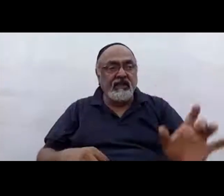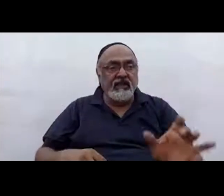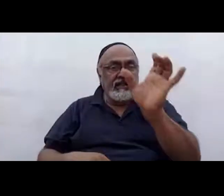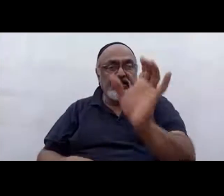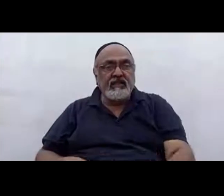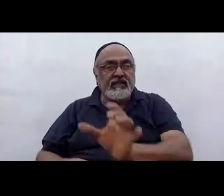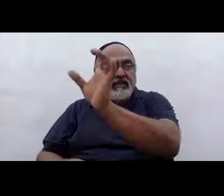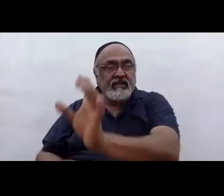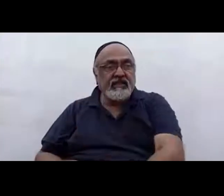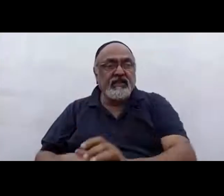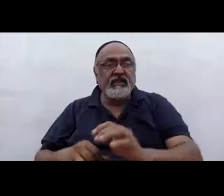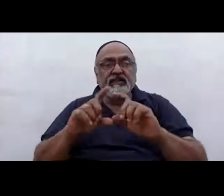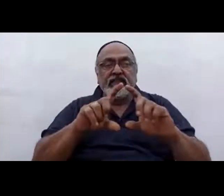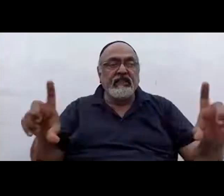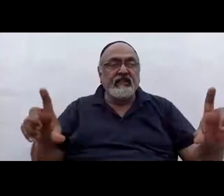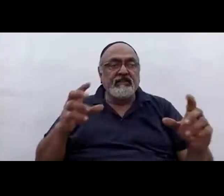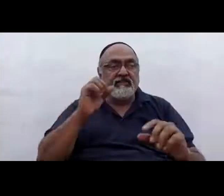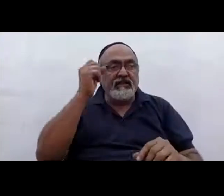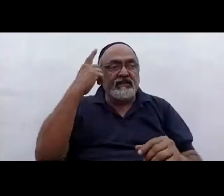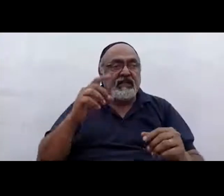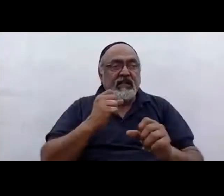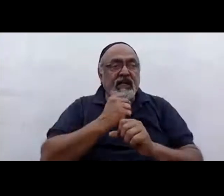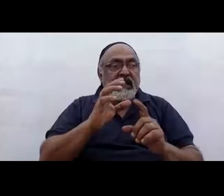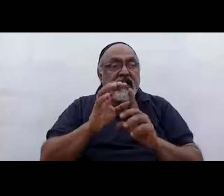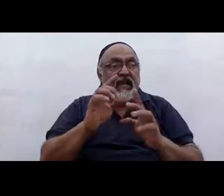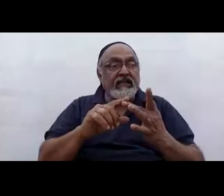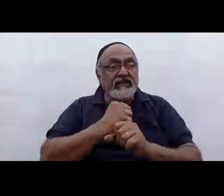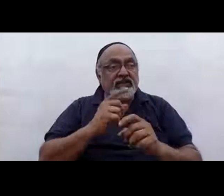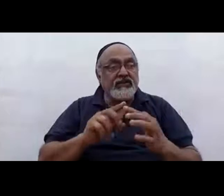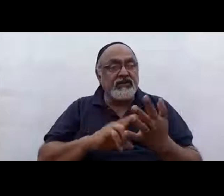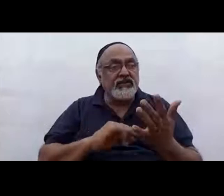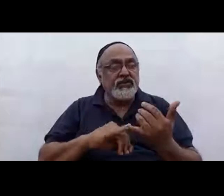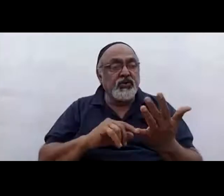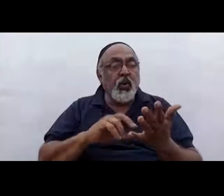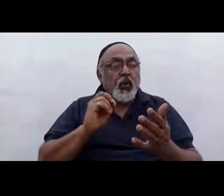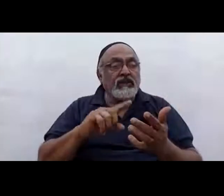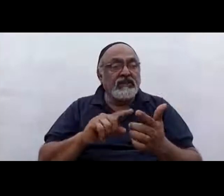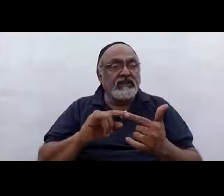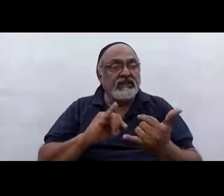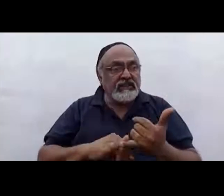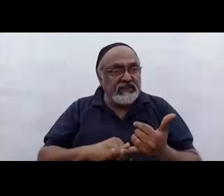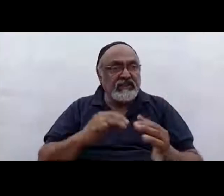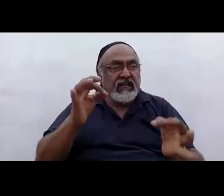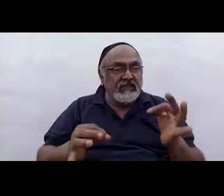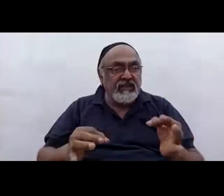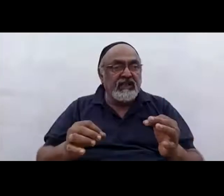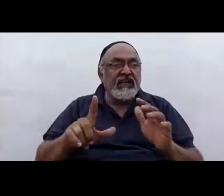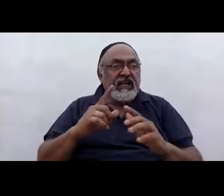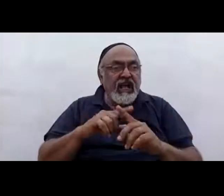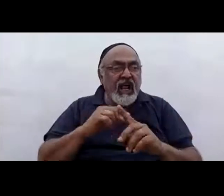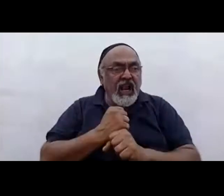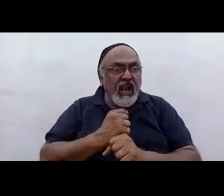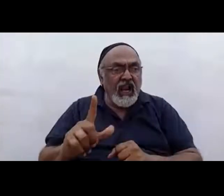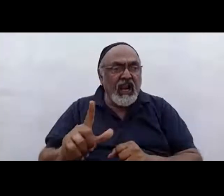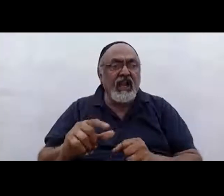judgments, everything, so on and so forth. Here, SEC Online is not only comprising of case laws, it has